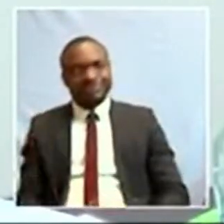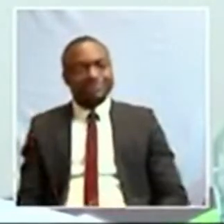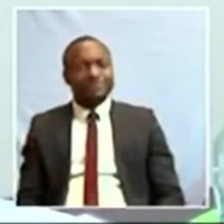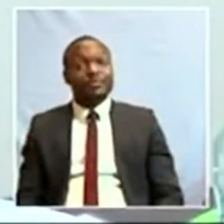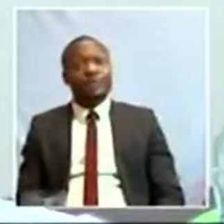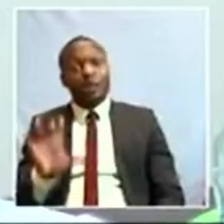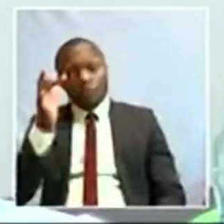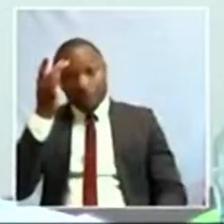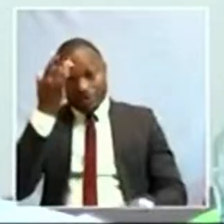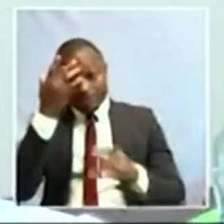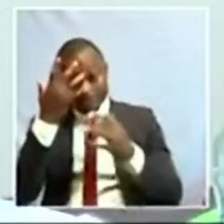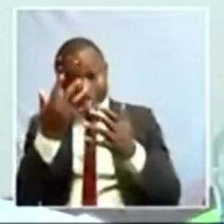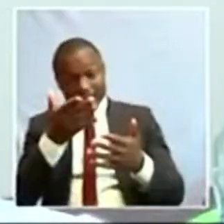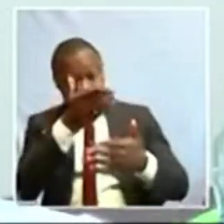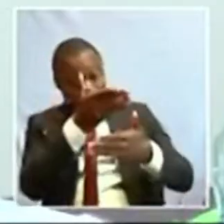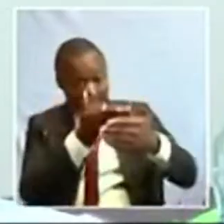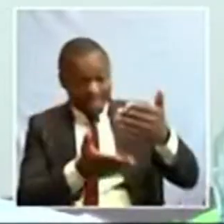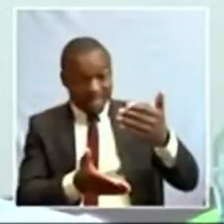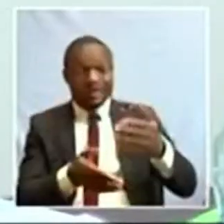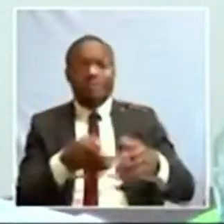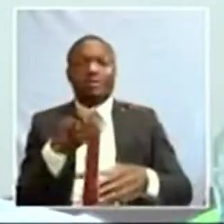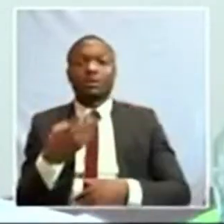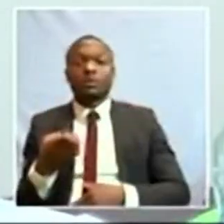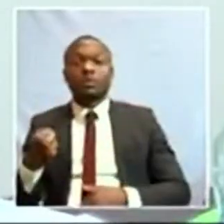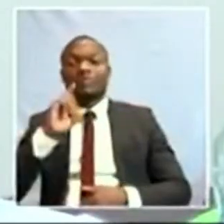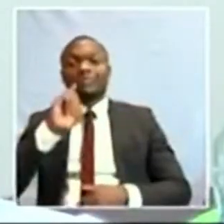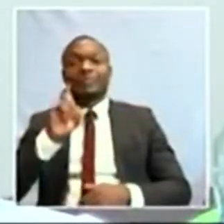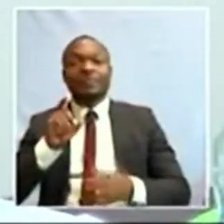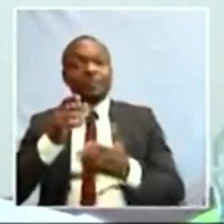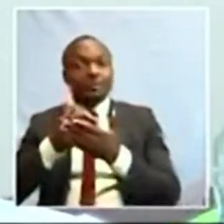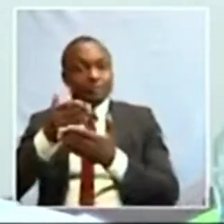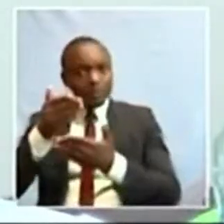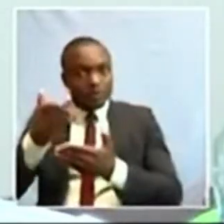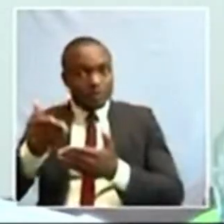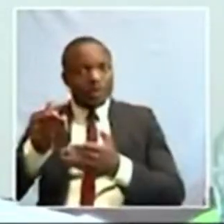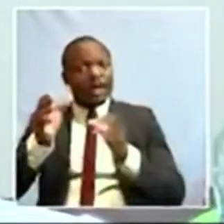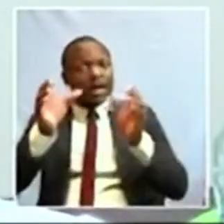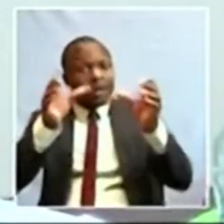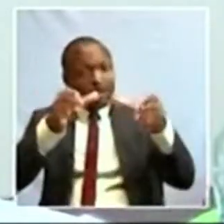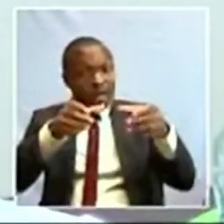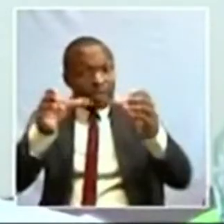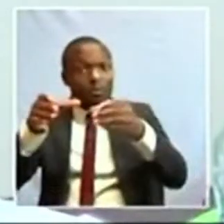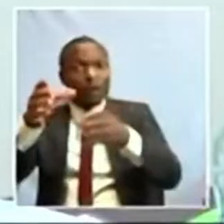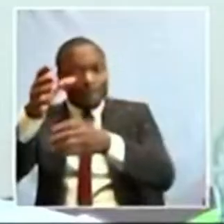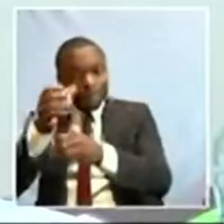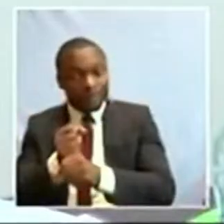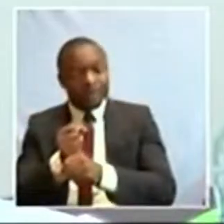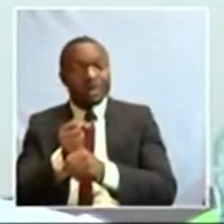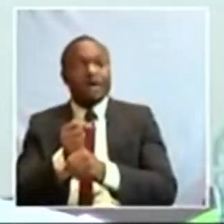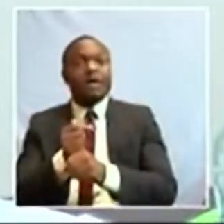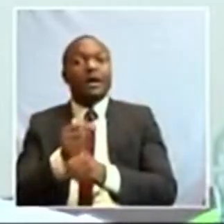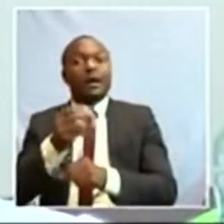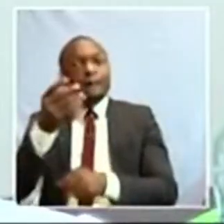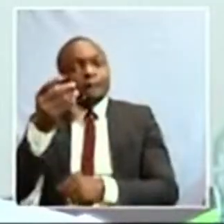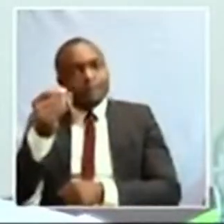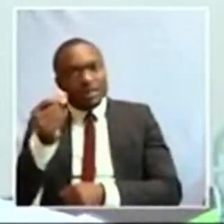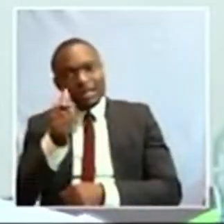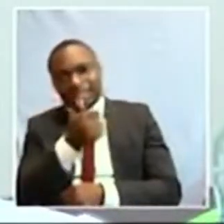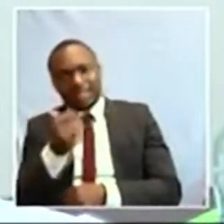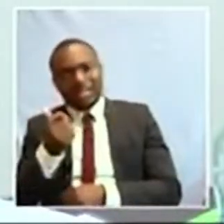We expect these equipments to be bought. Councils receive equalization fund and other